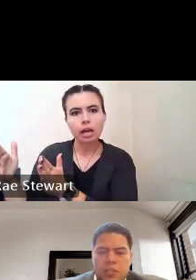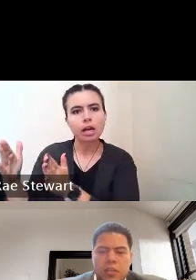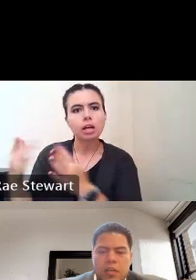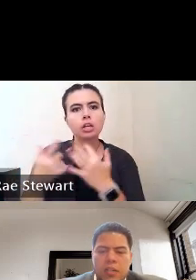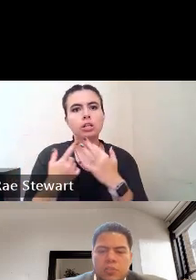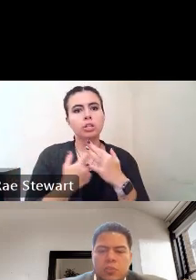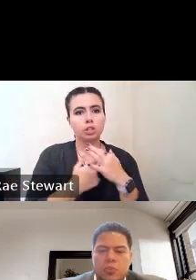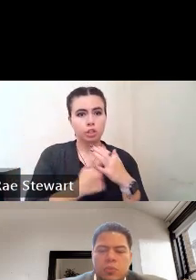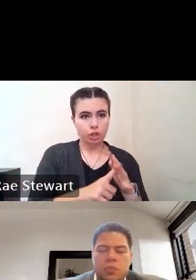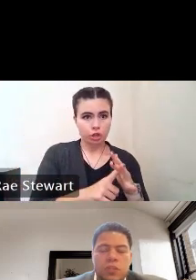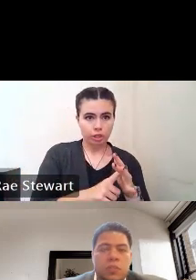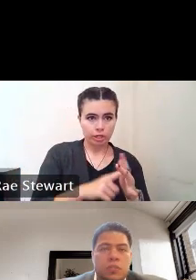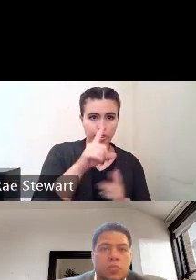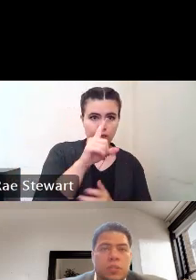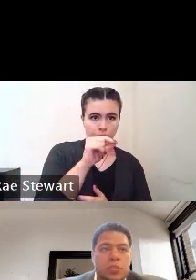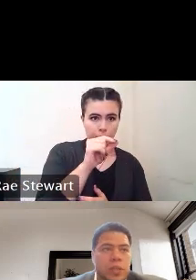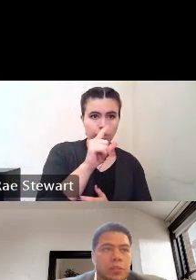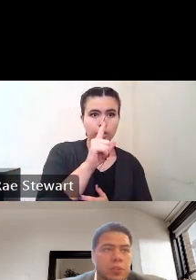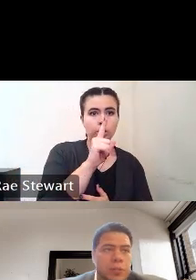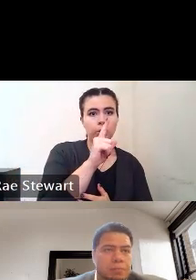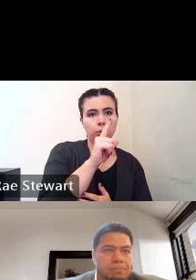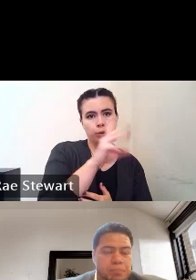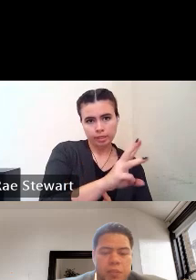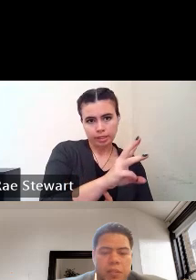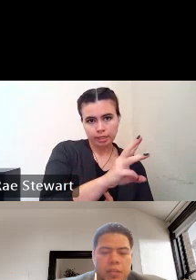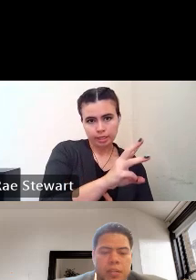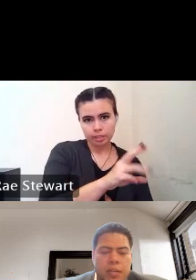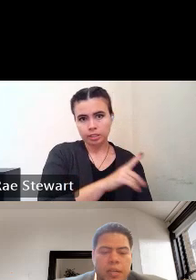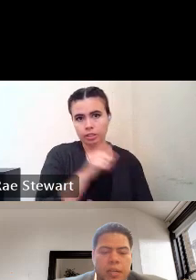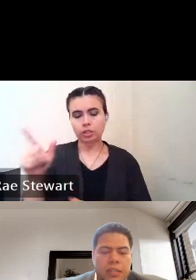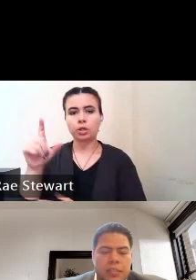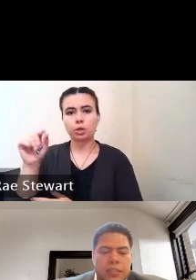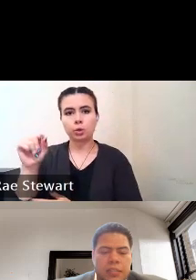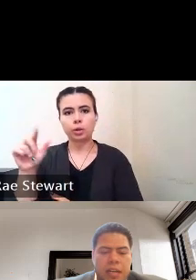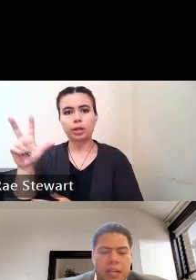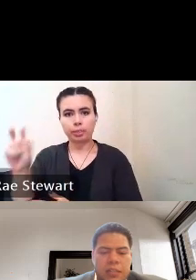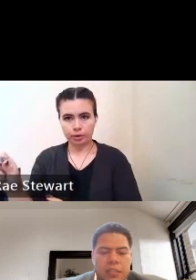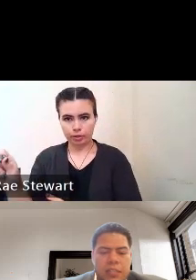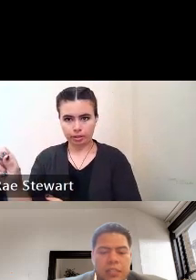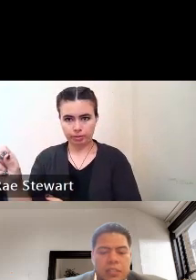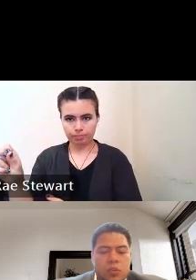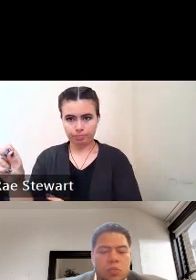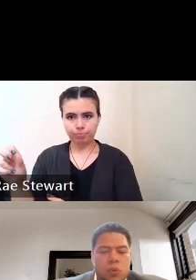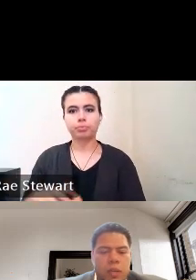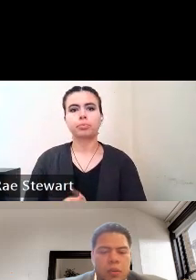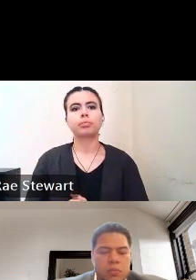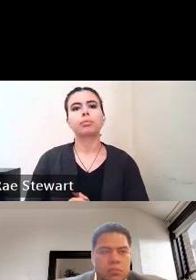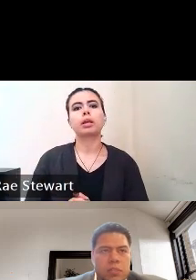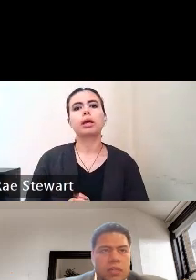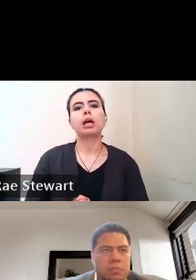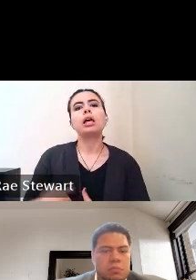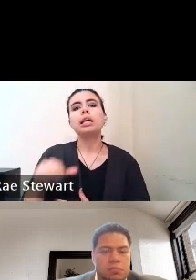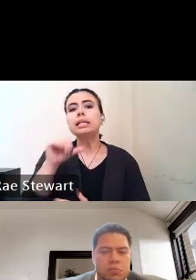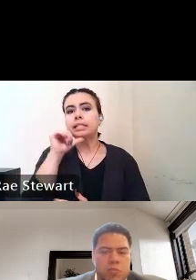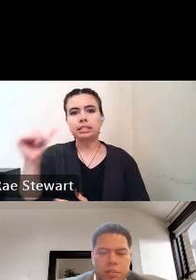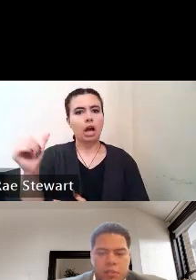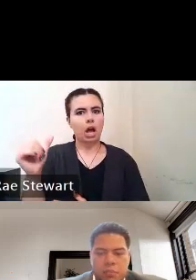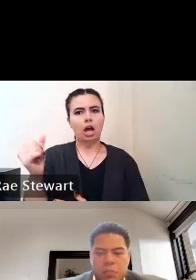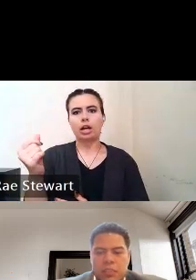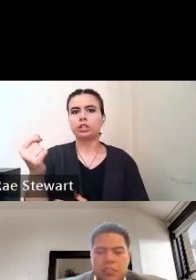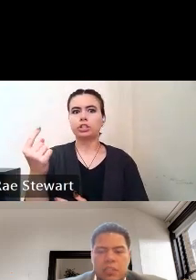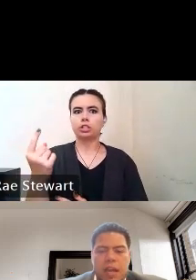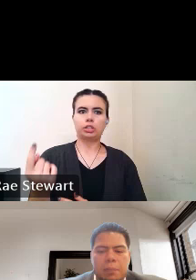26 to federal fiscal year 2030. This is not a single rollout